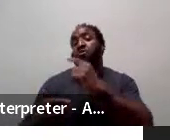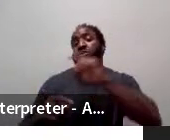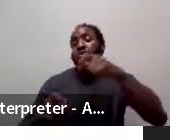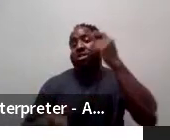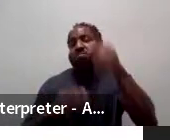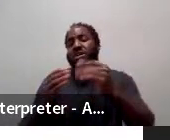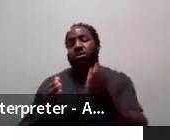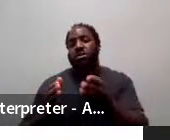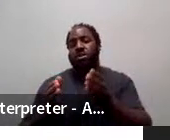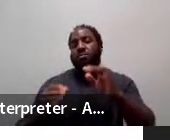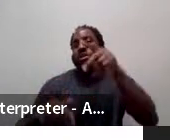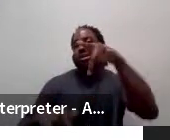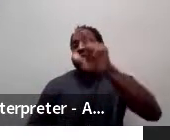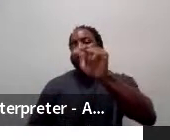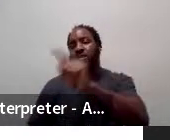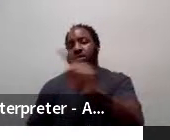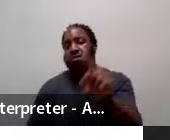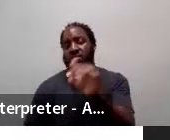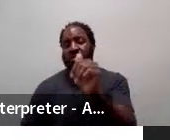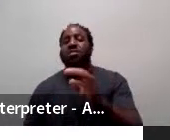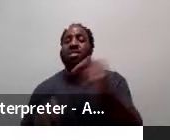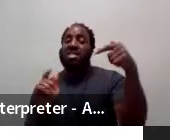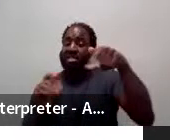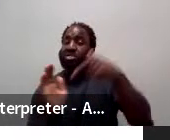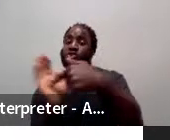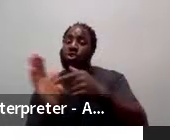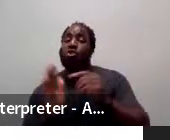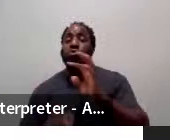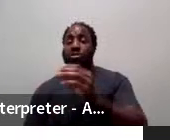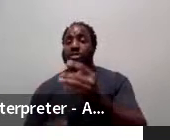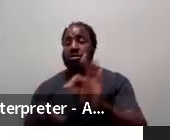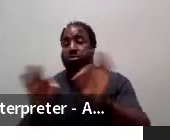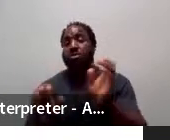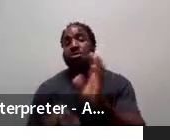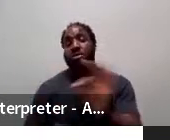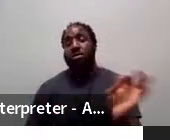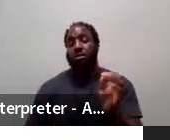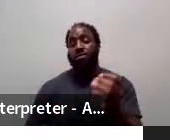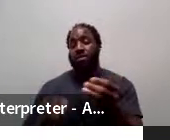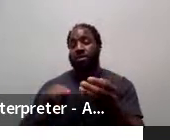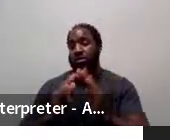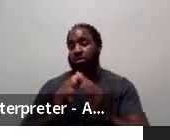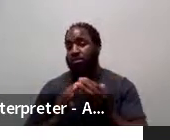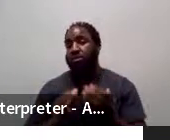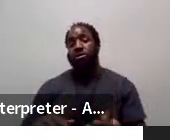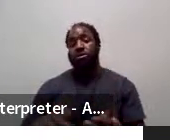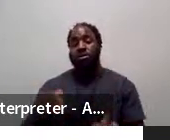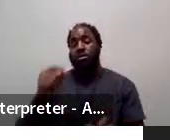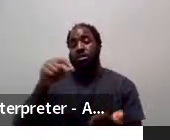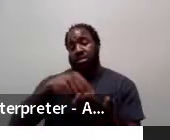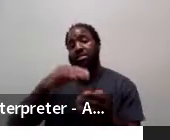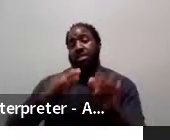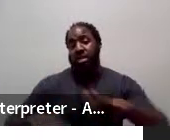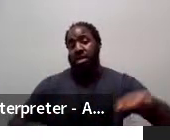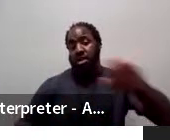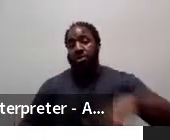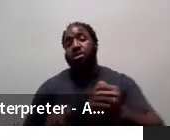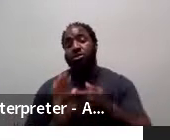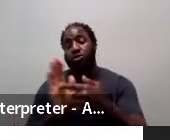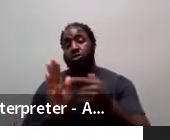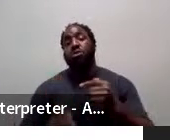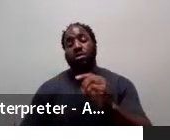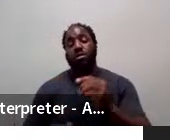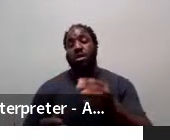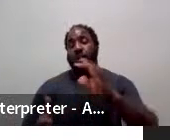And I think this underscores the importance of the community input in the process. This area is also showing some mix